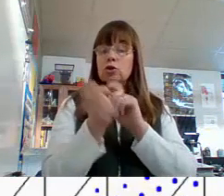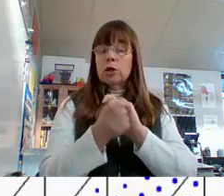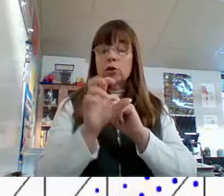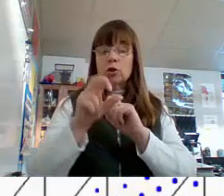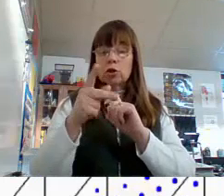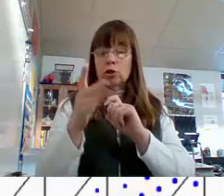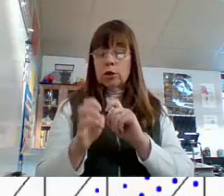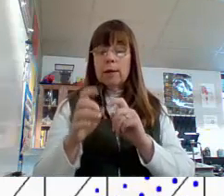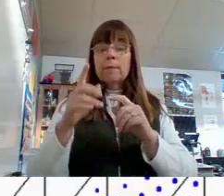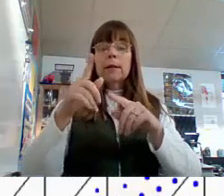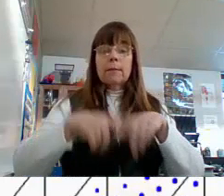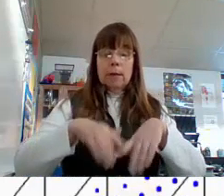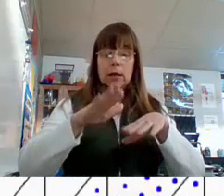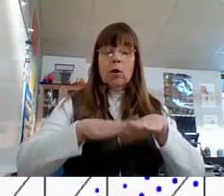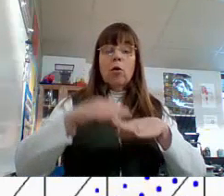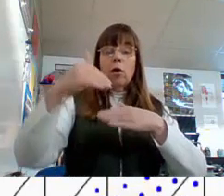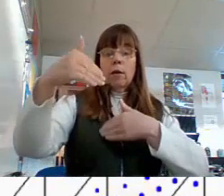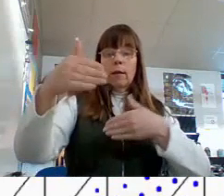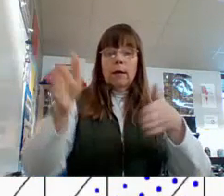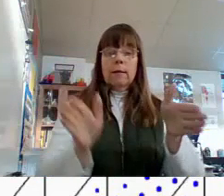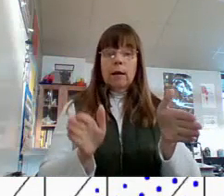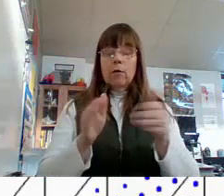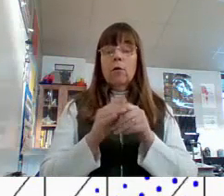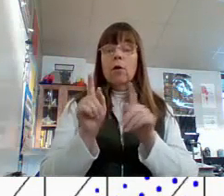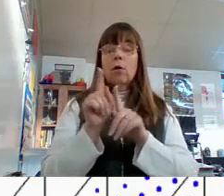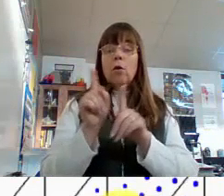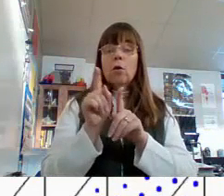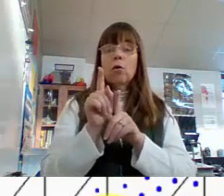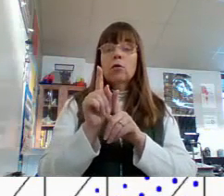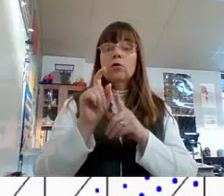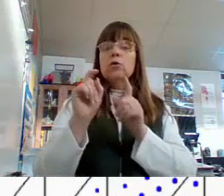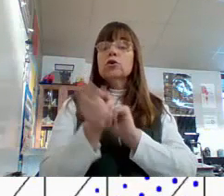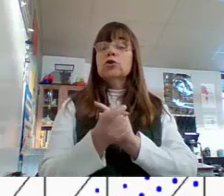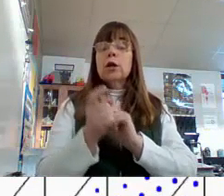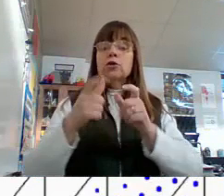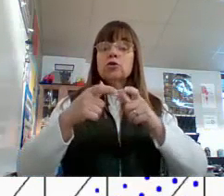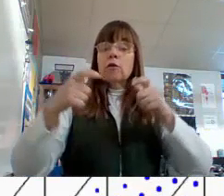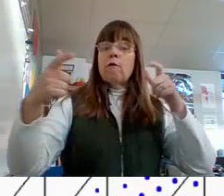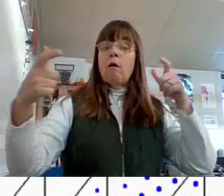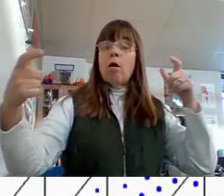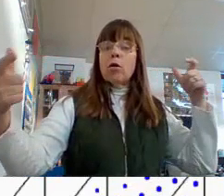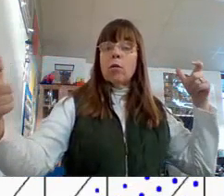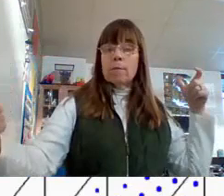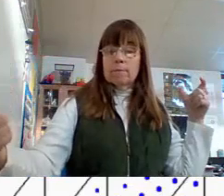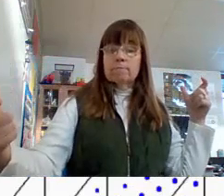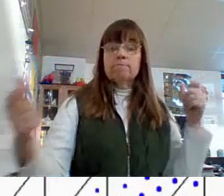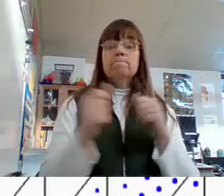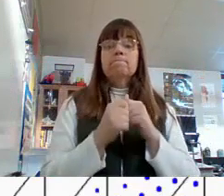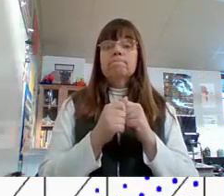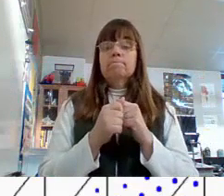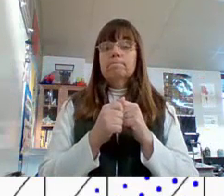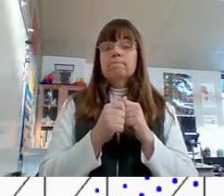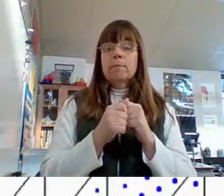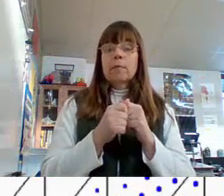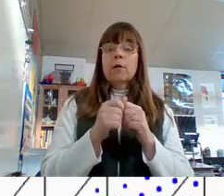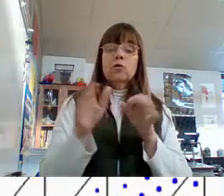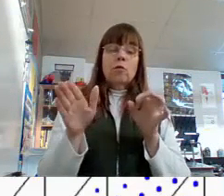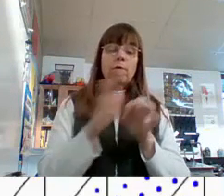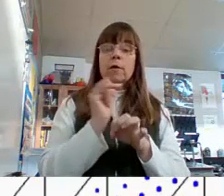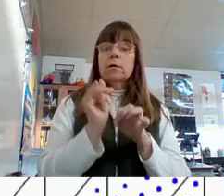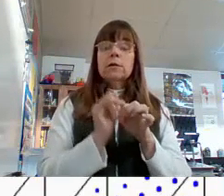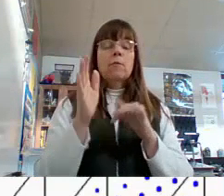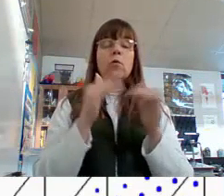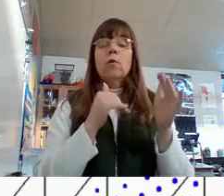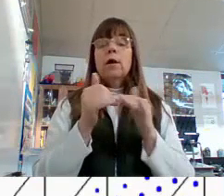changes its shape depending on the container it's in, and it can also change its volume depending on what container it's in. So it fills up